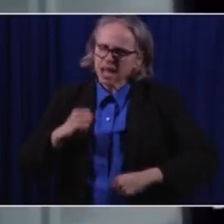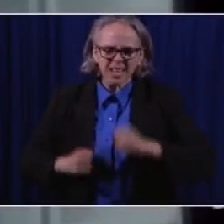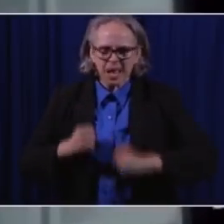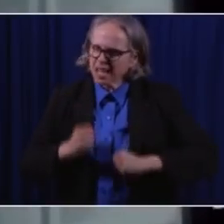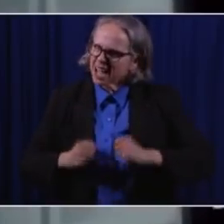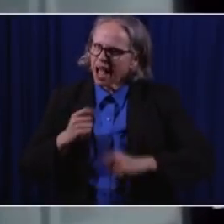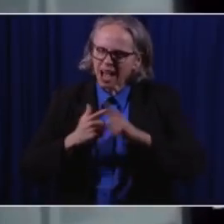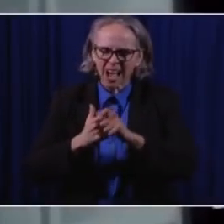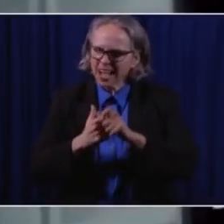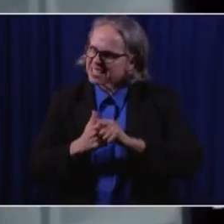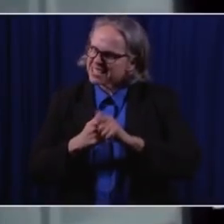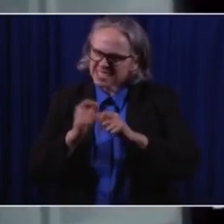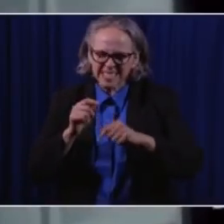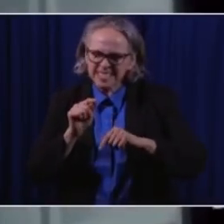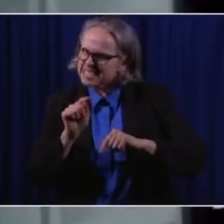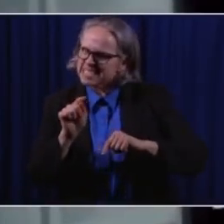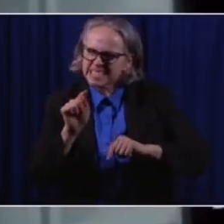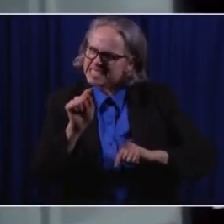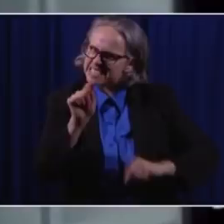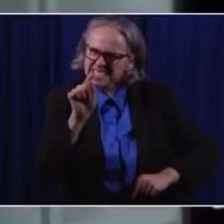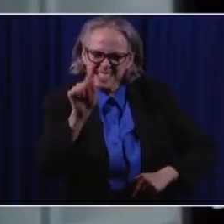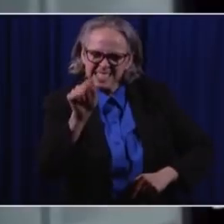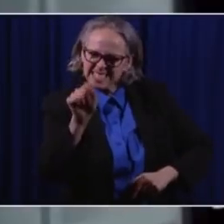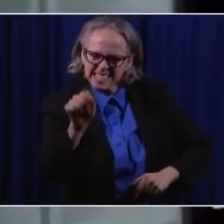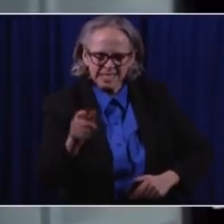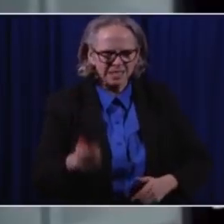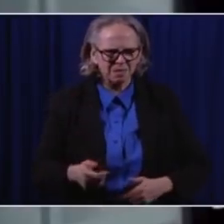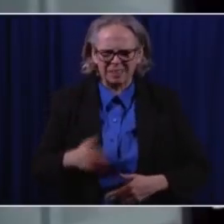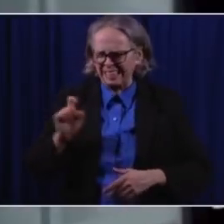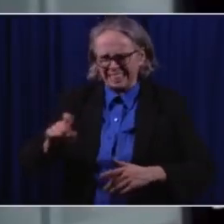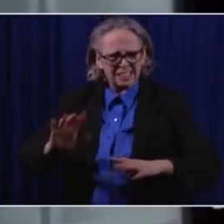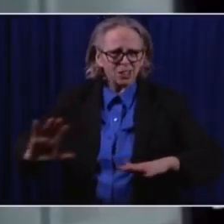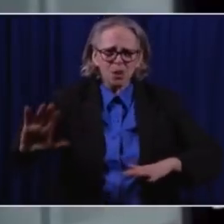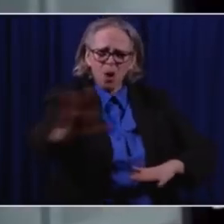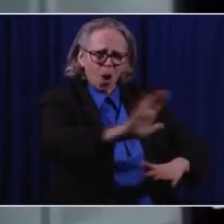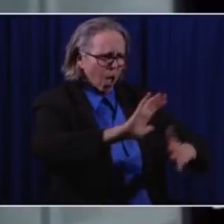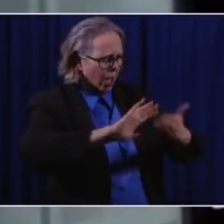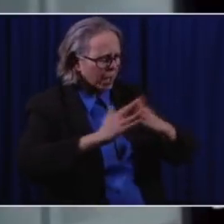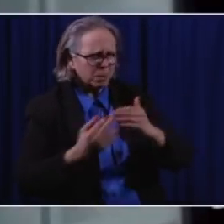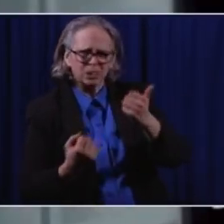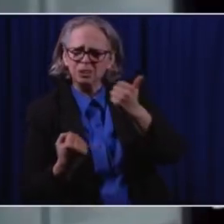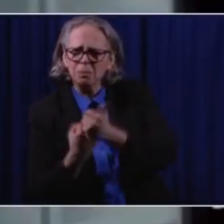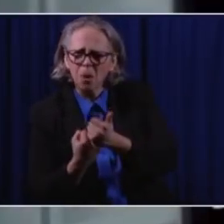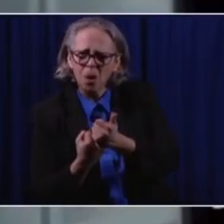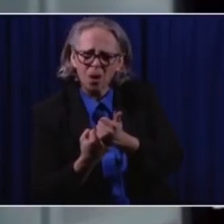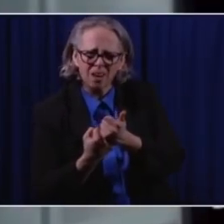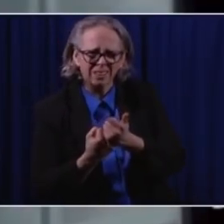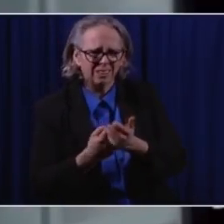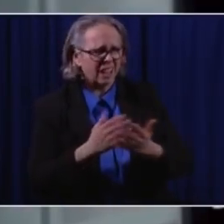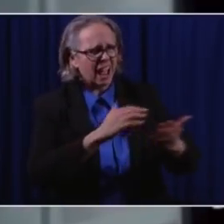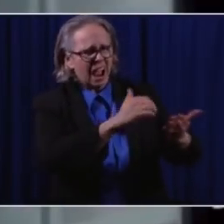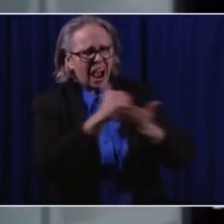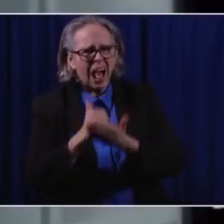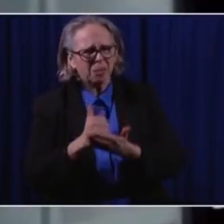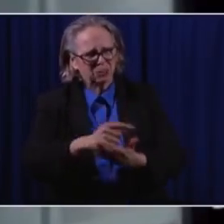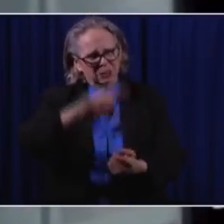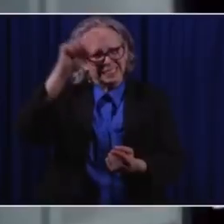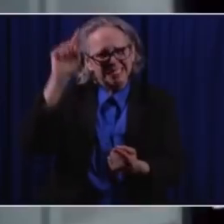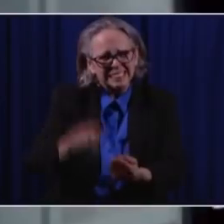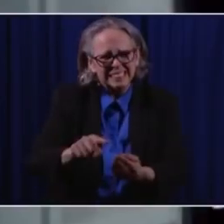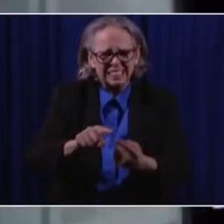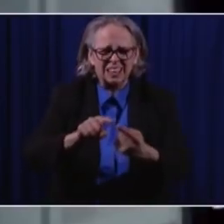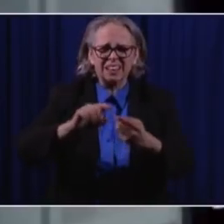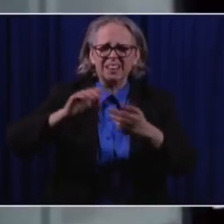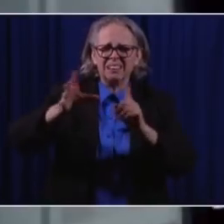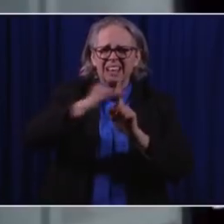have the support of community members that are taking these small steps to help us pace along with these surges. They